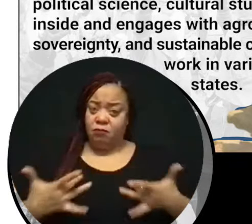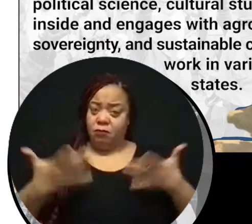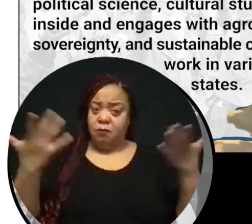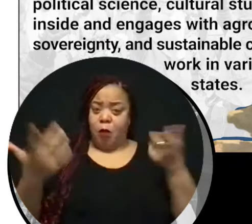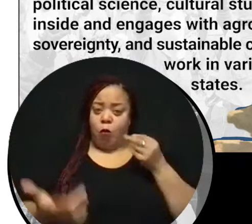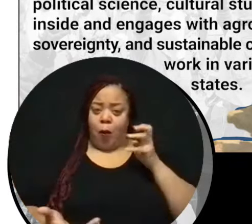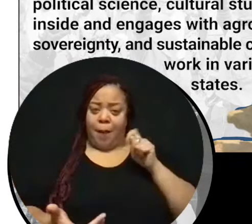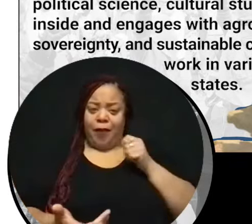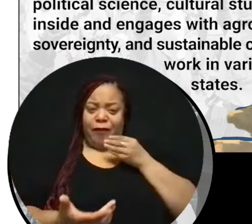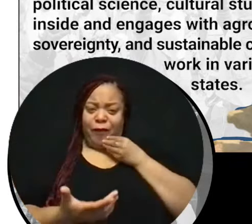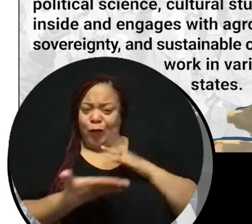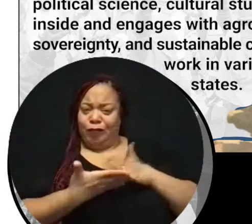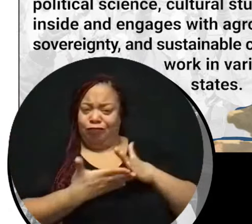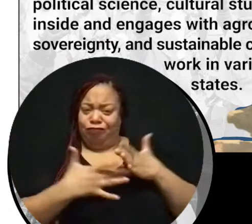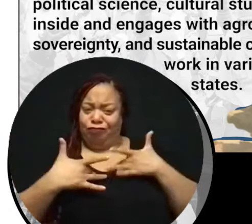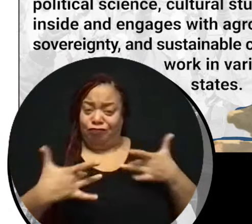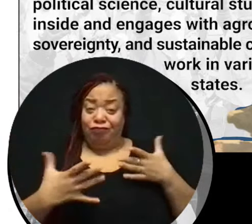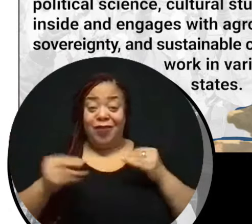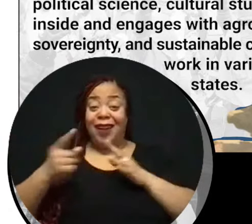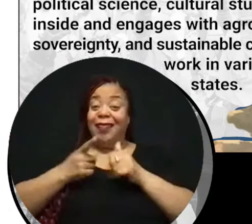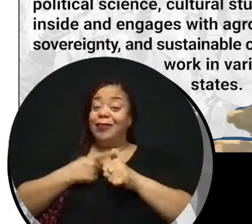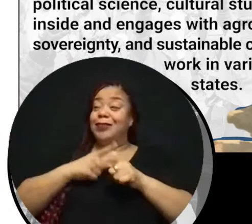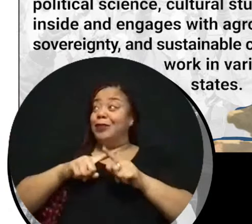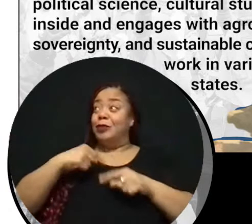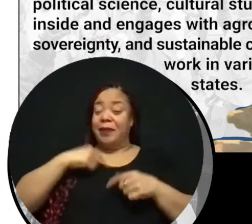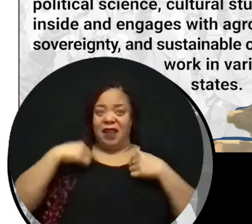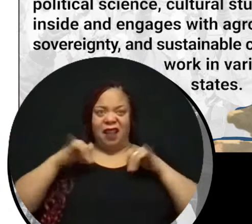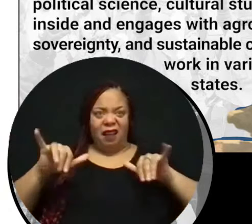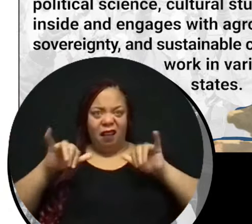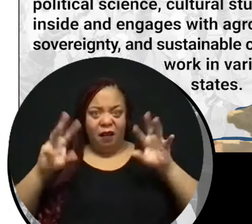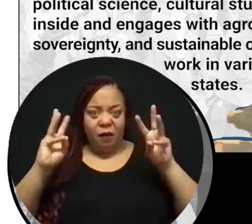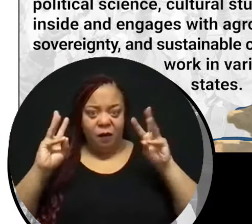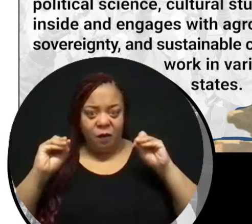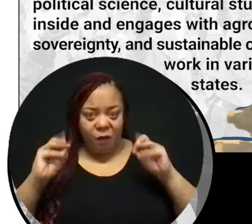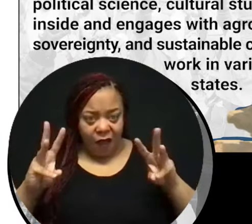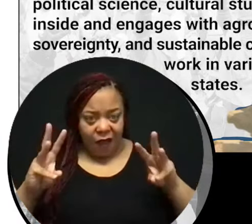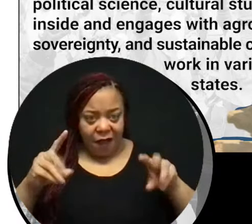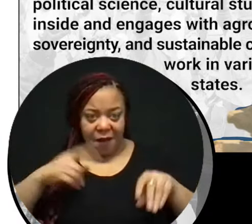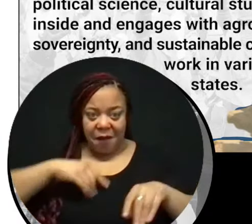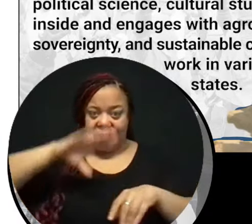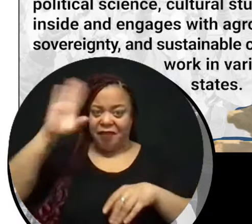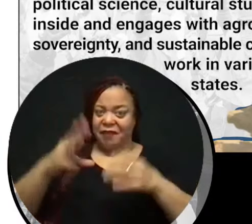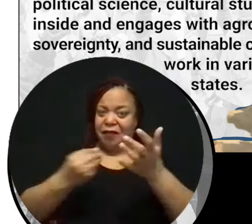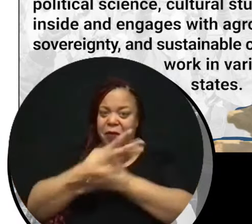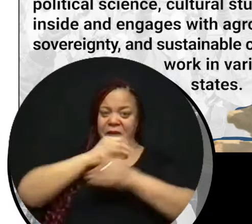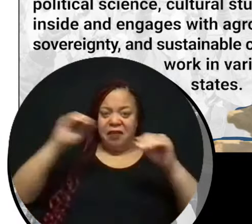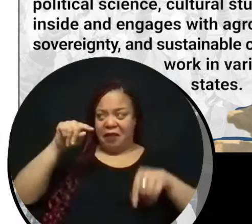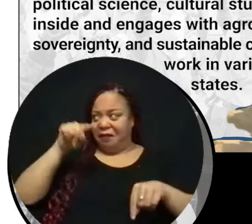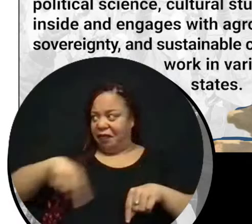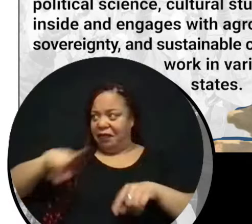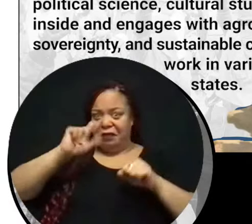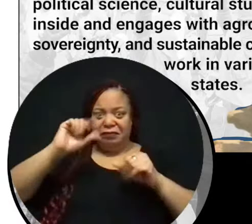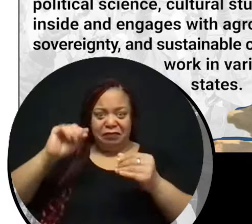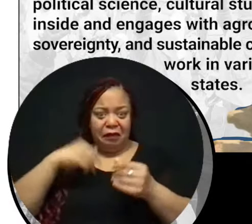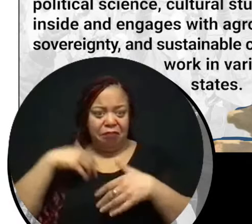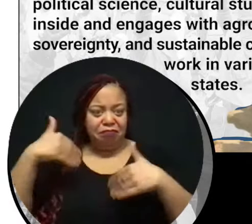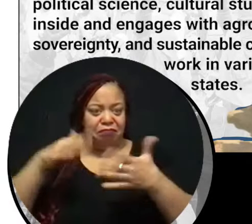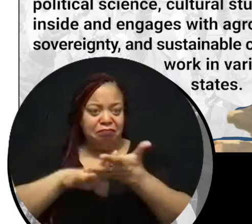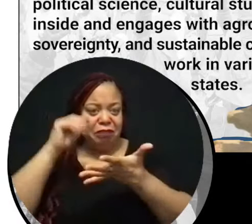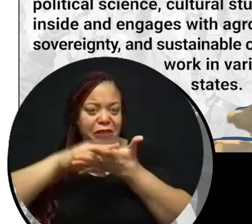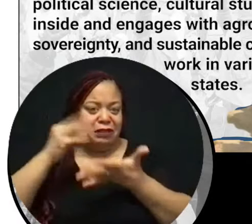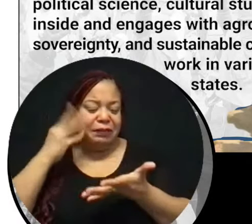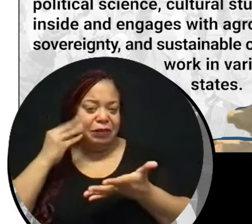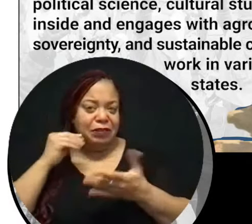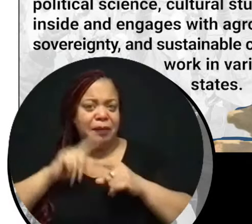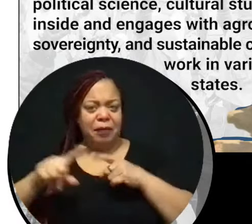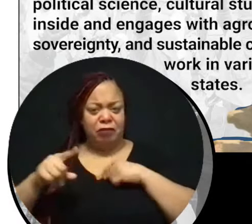like, as I've learned about what was growing here, I started asking the staff, like, where is this produce